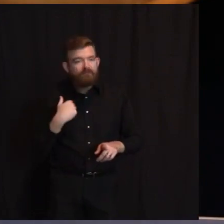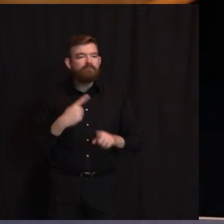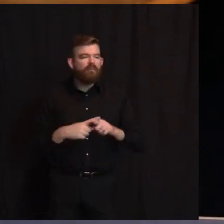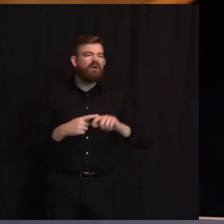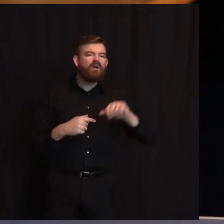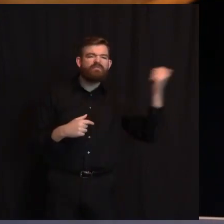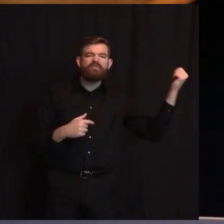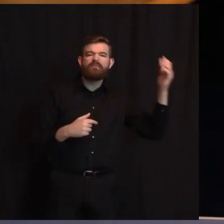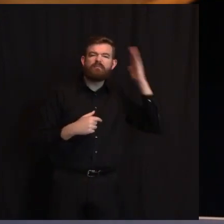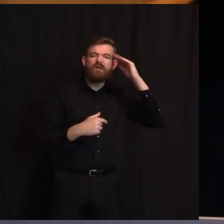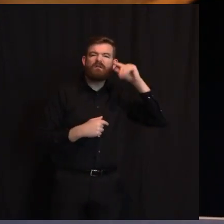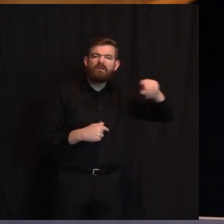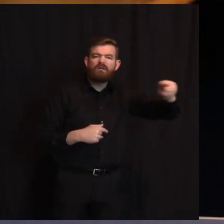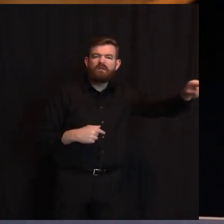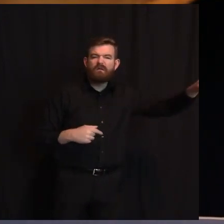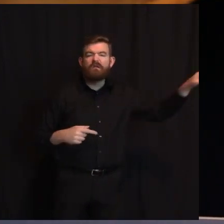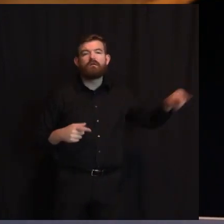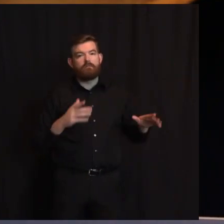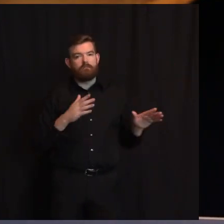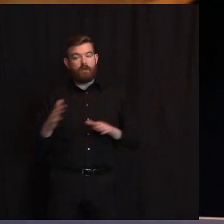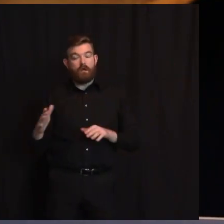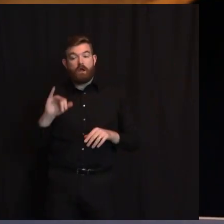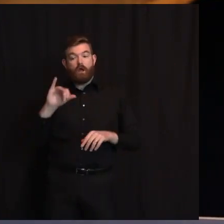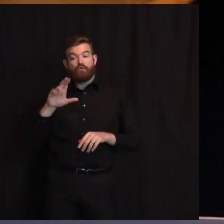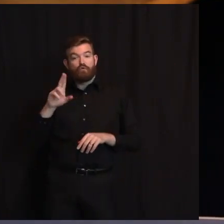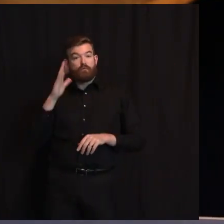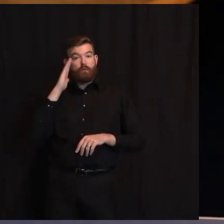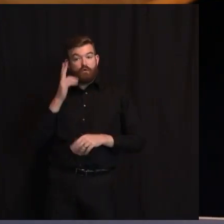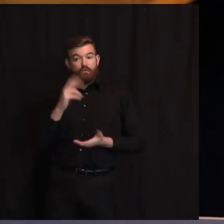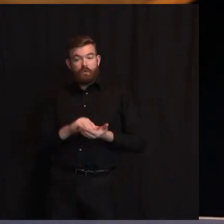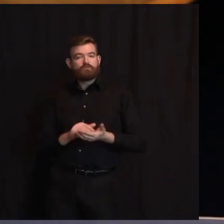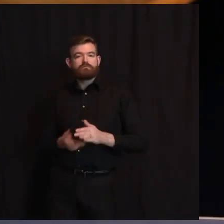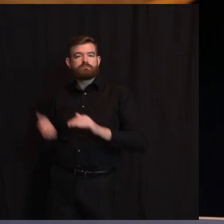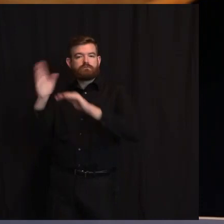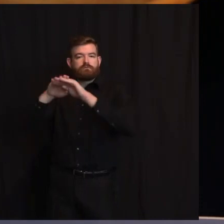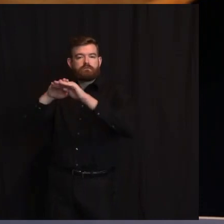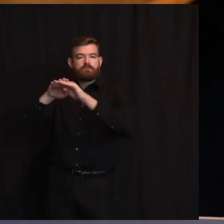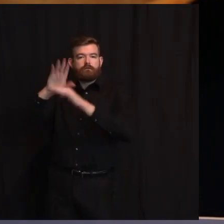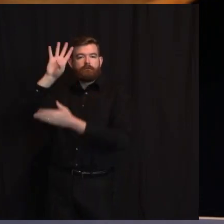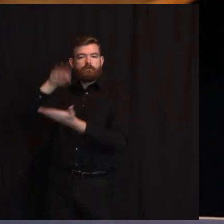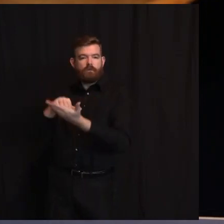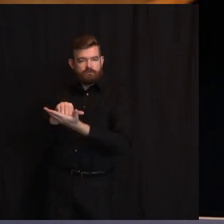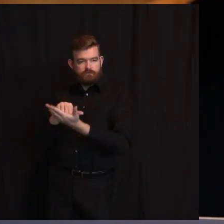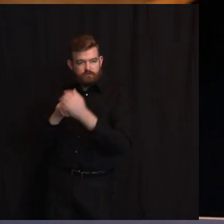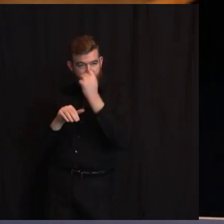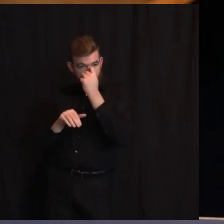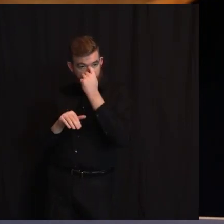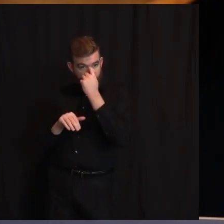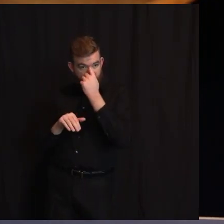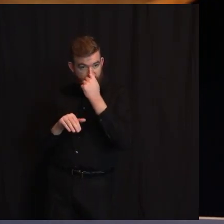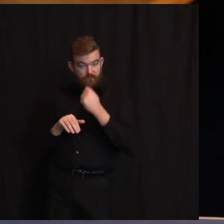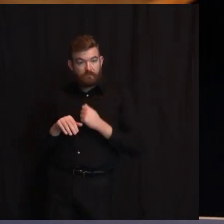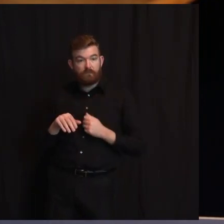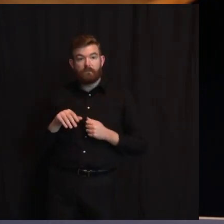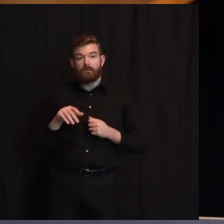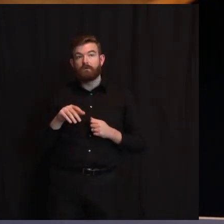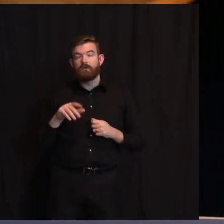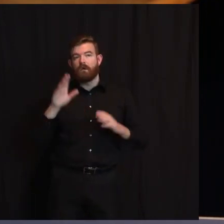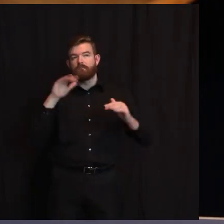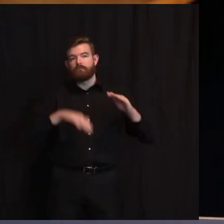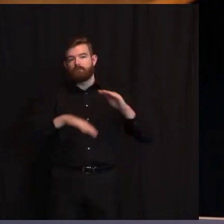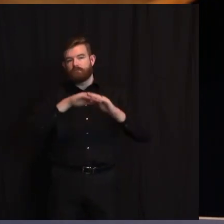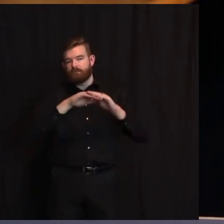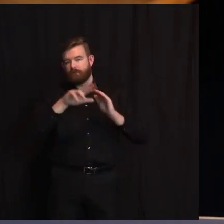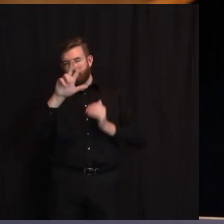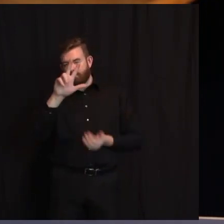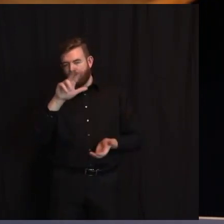100%, which would bring that to 4,000. And at the peak right now, we're looking at 3,821. Yes, I